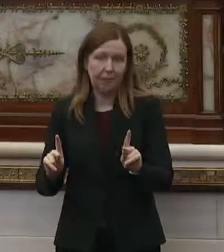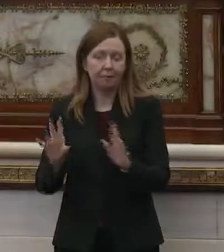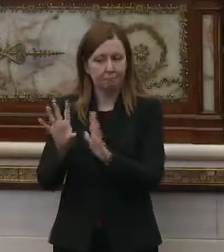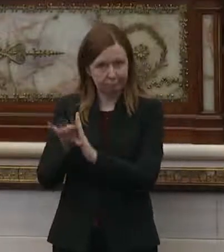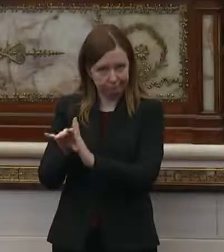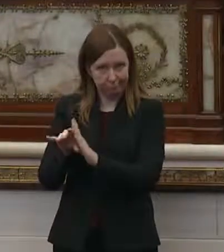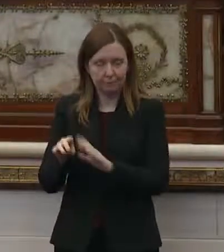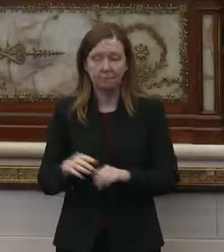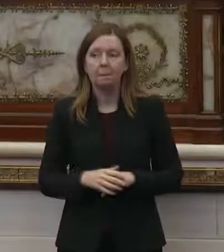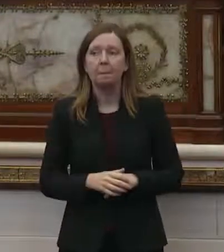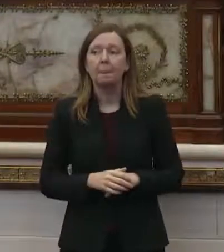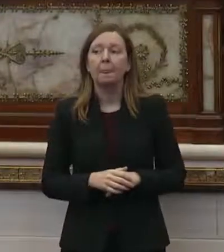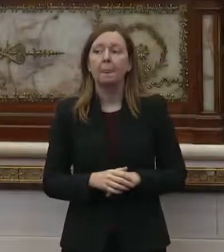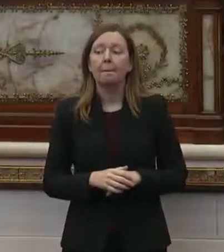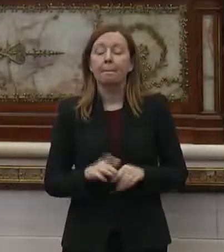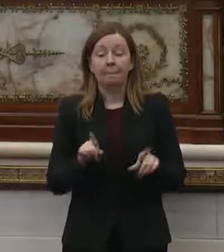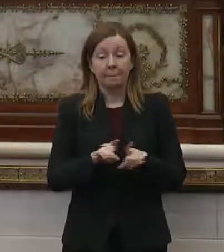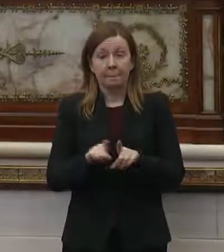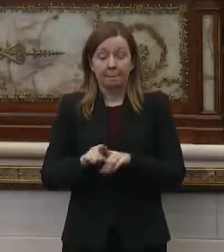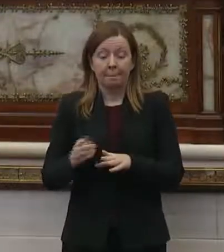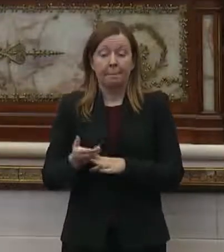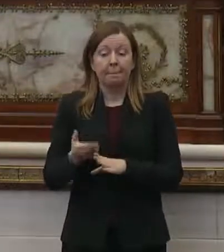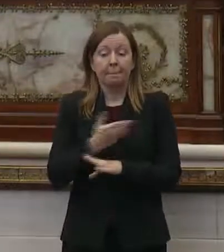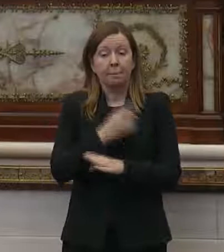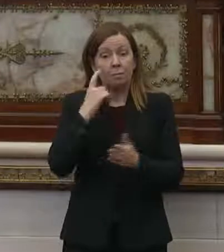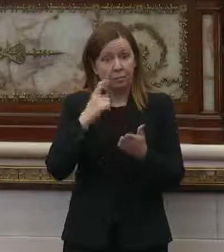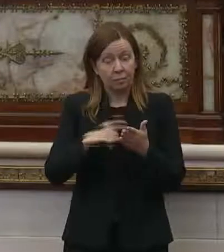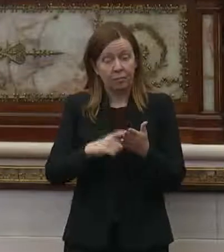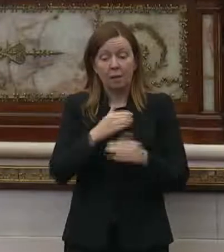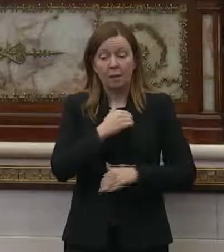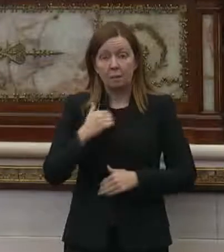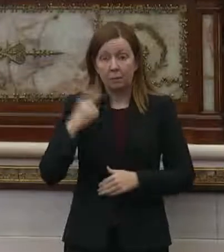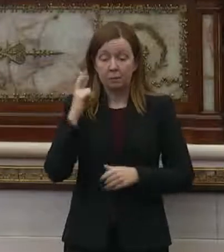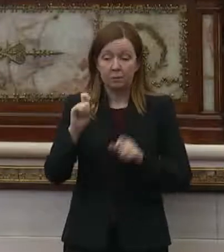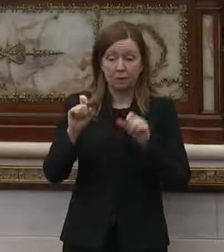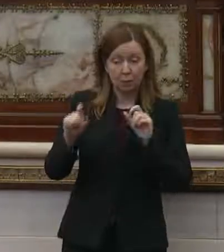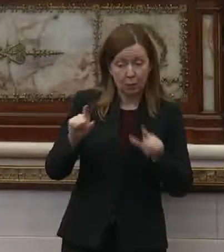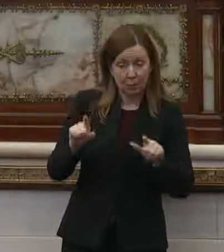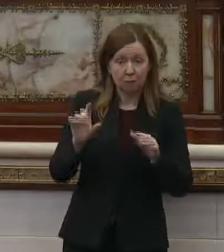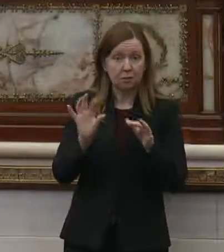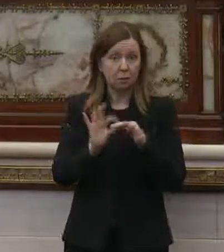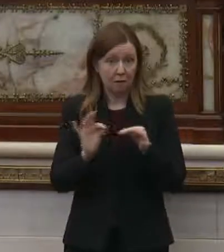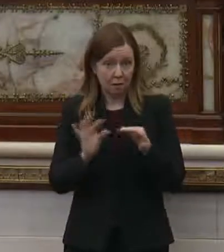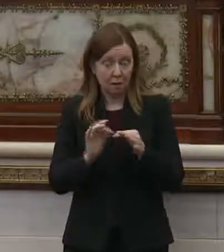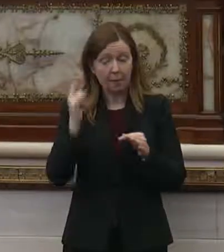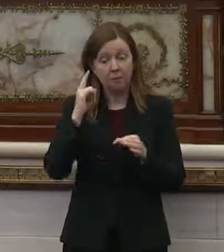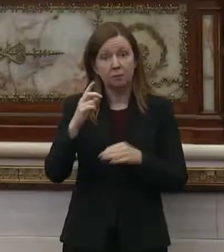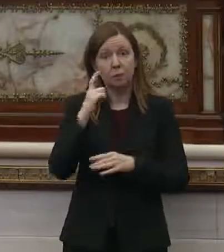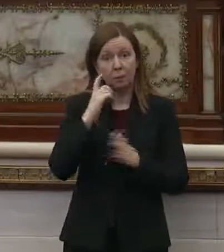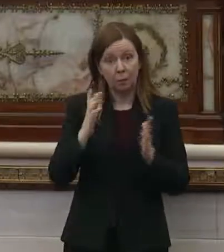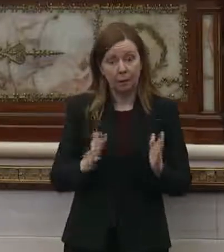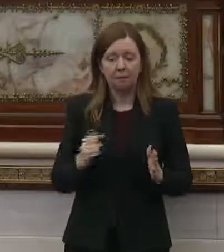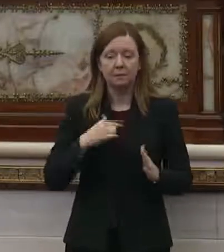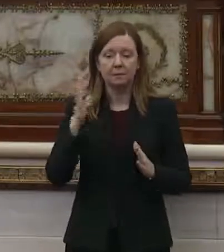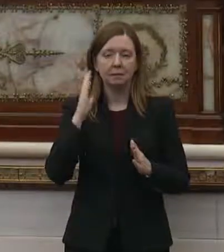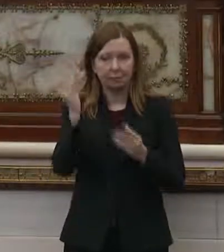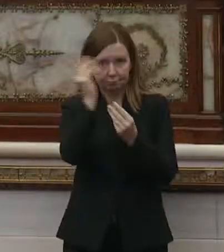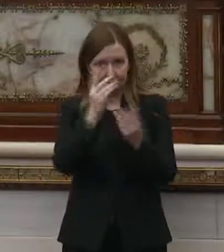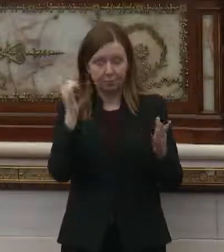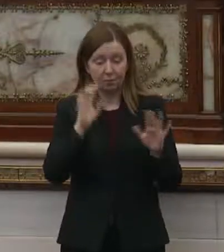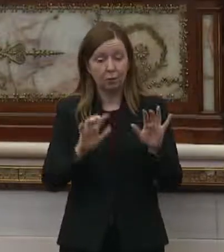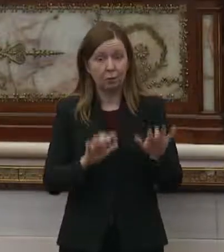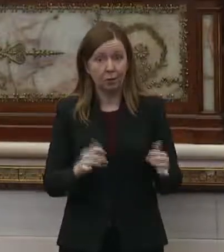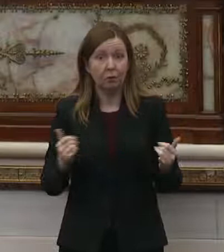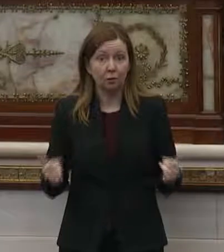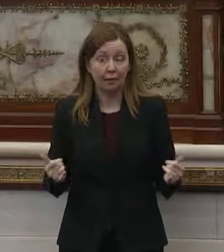Additionally, prior to recognizing members for the questions or comments they have for the witnesses, I will note for the record